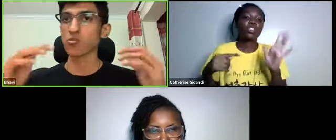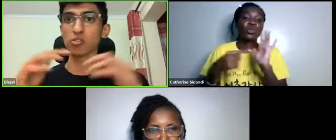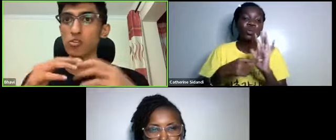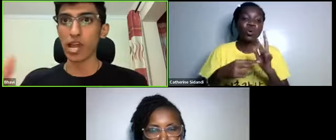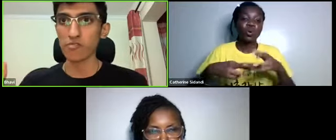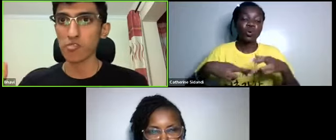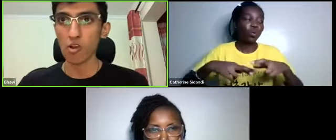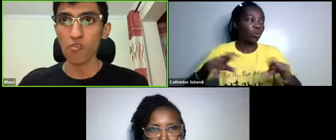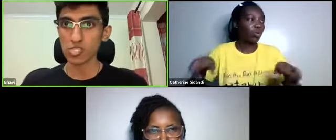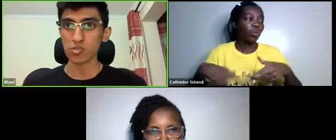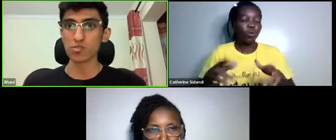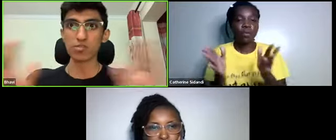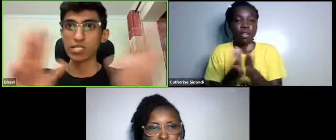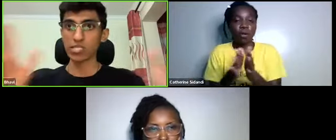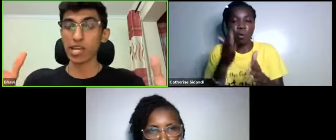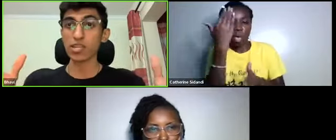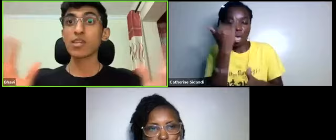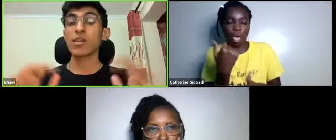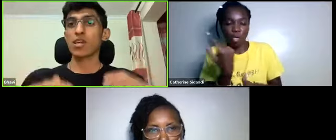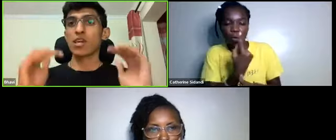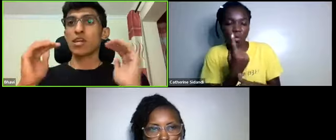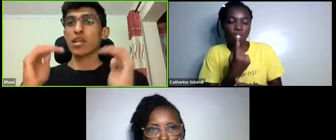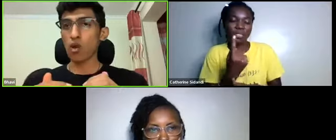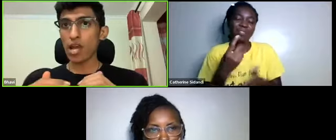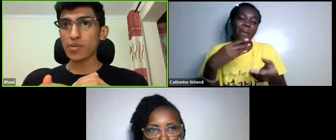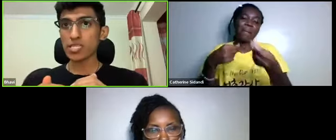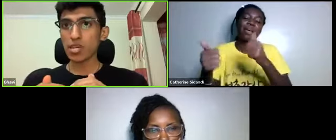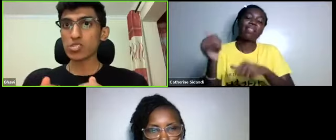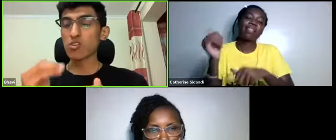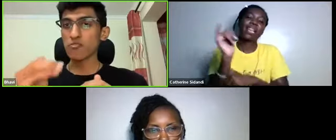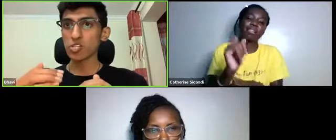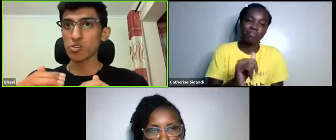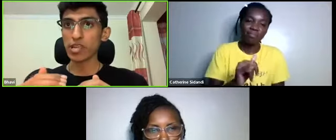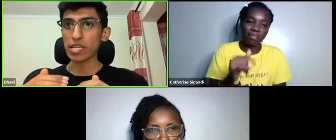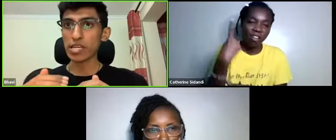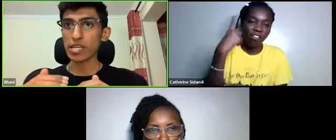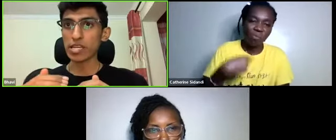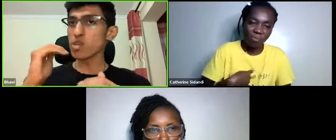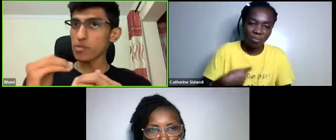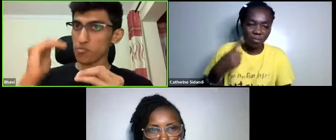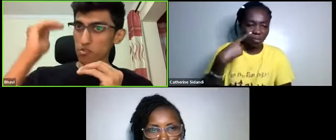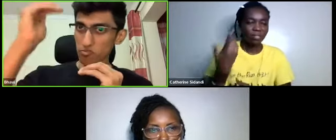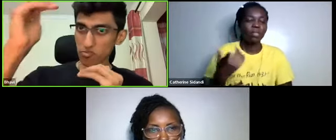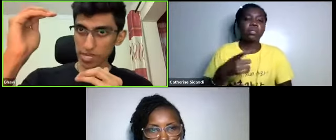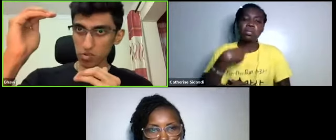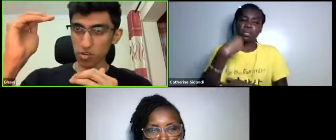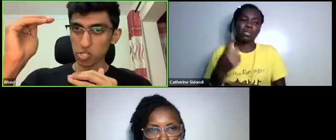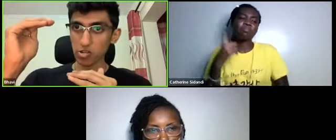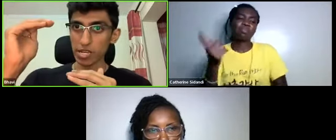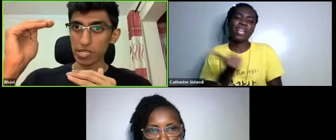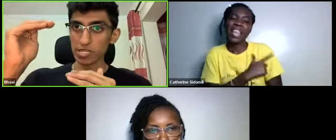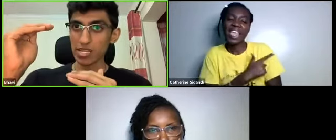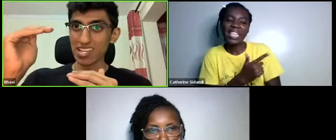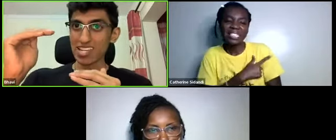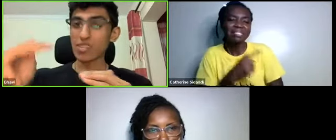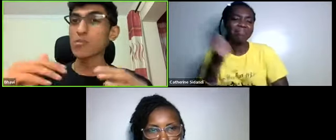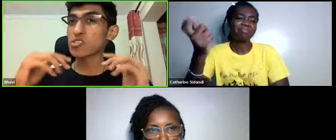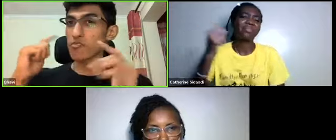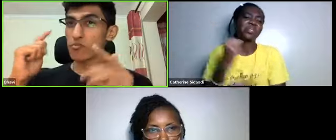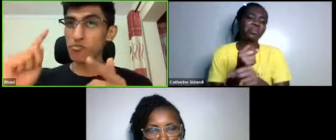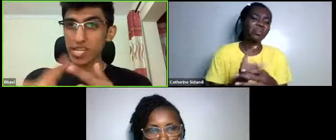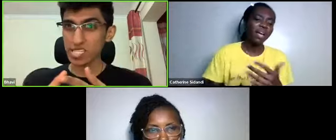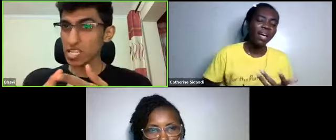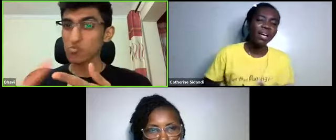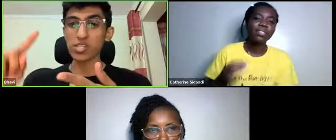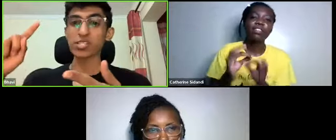anything, you didn't have good offers on the stand. Now, what happens here with conversion rate? If you improve that conversion rate, that means